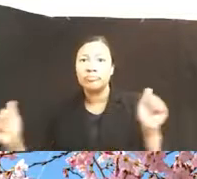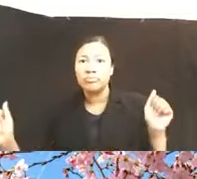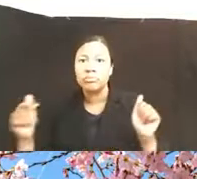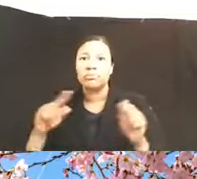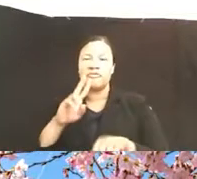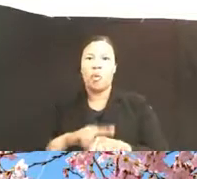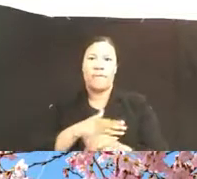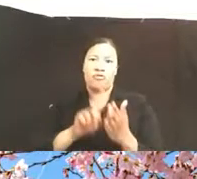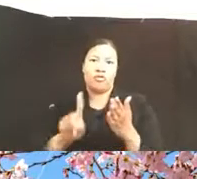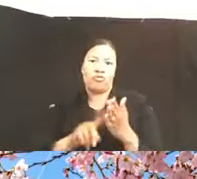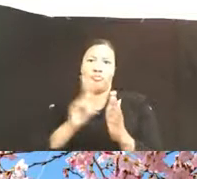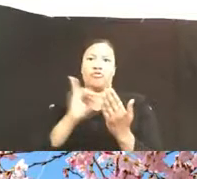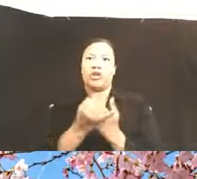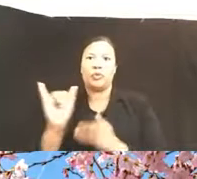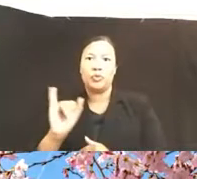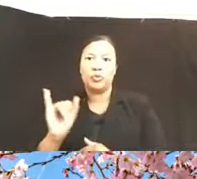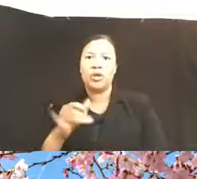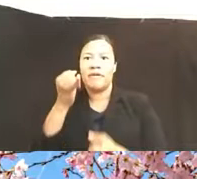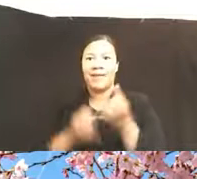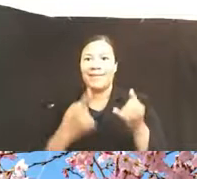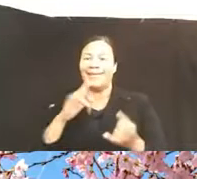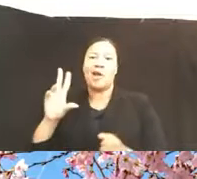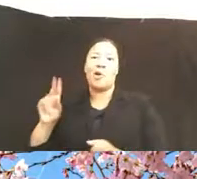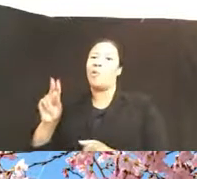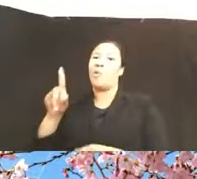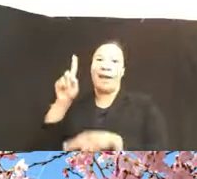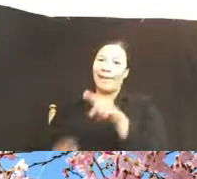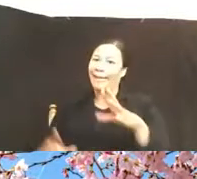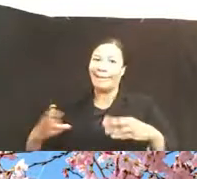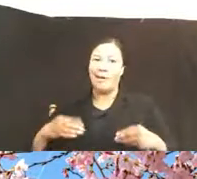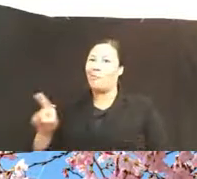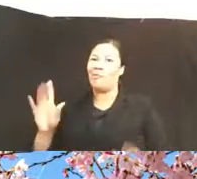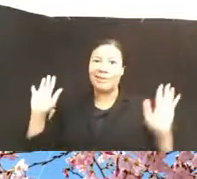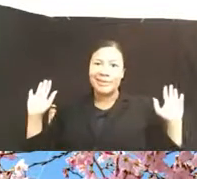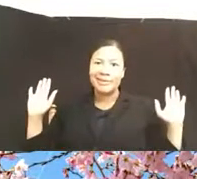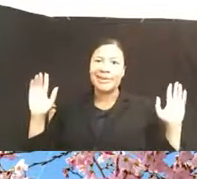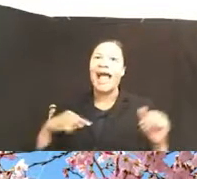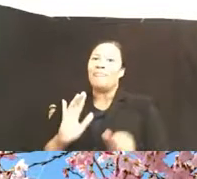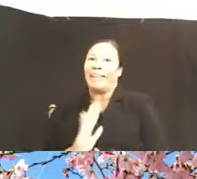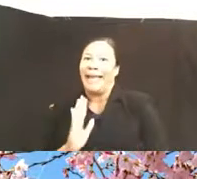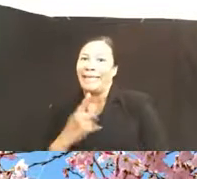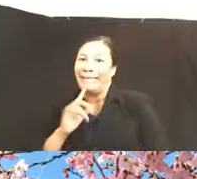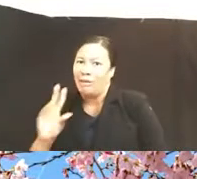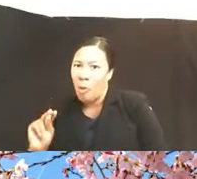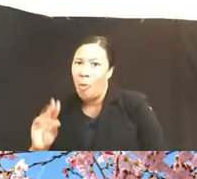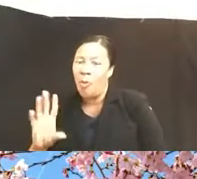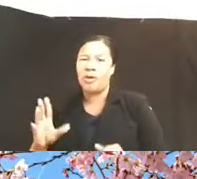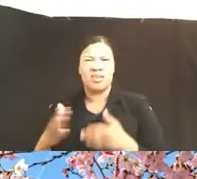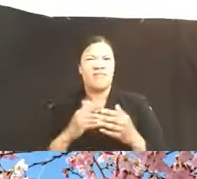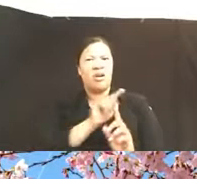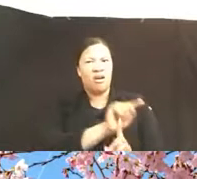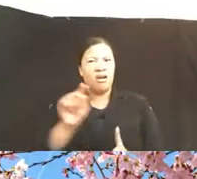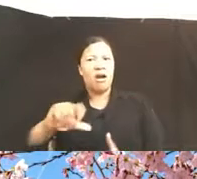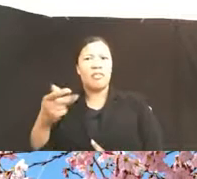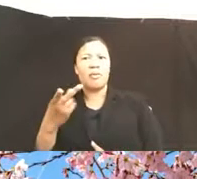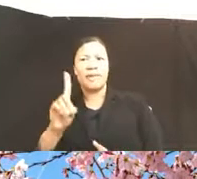projects. So I finally said, no, I can't take you. I said it politely, I thought. After all, I had turned down other doctoral students for lack